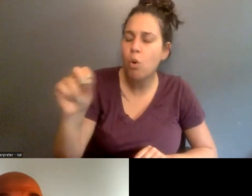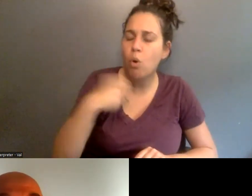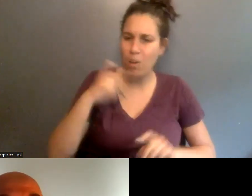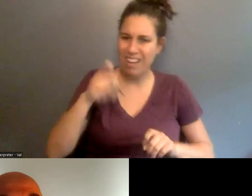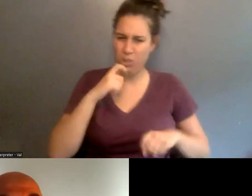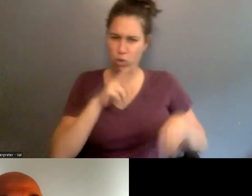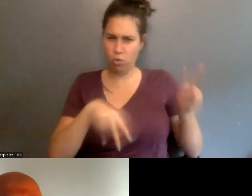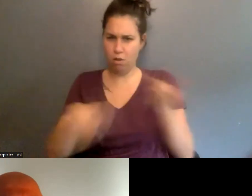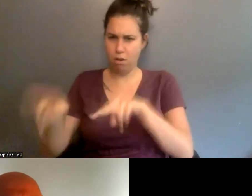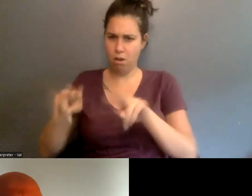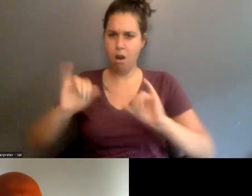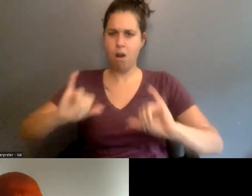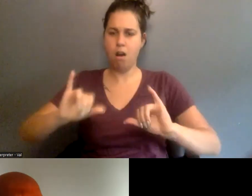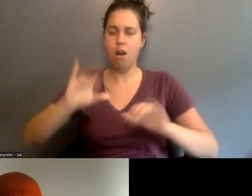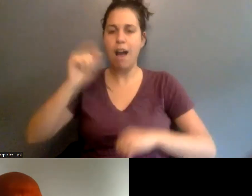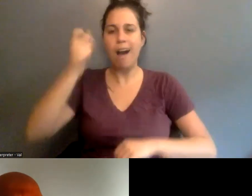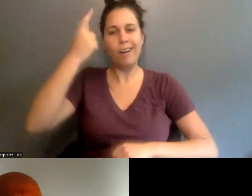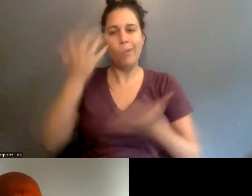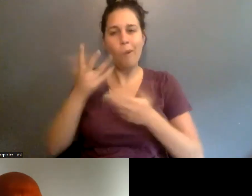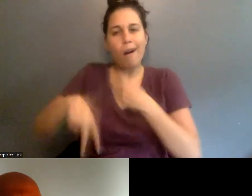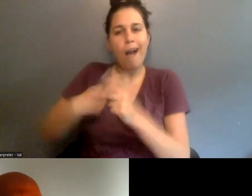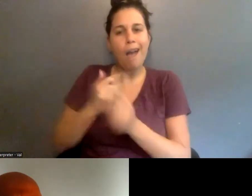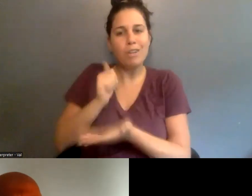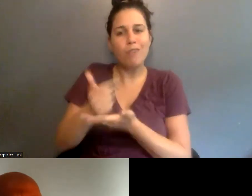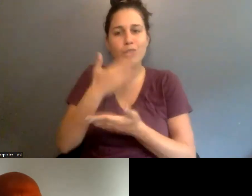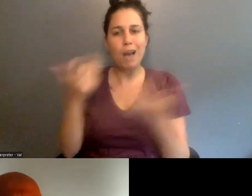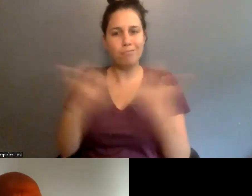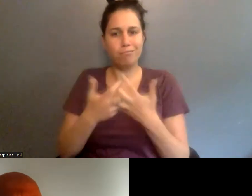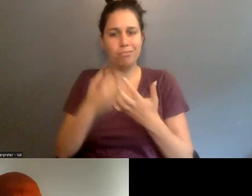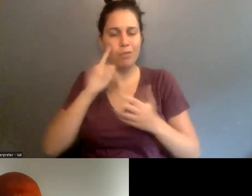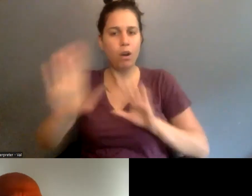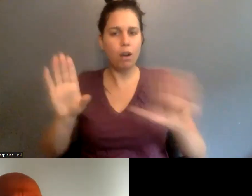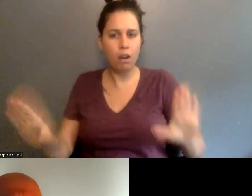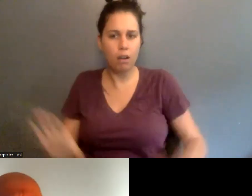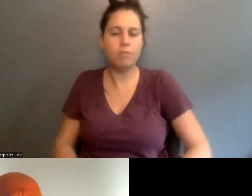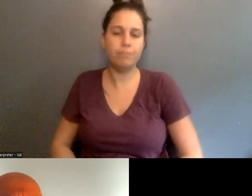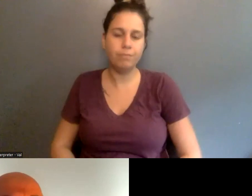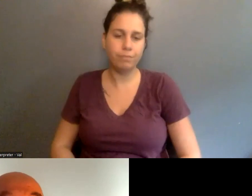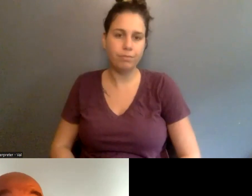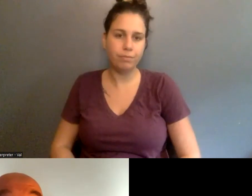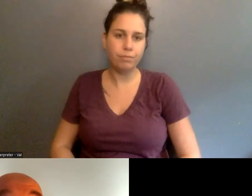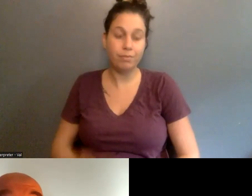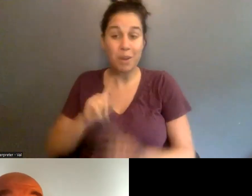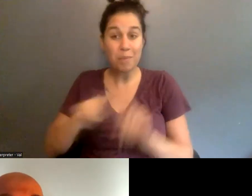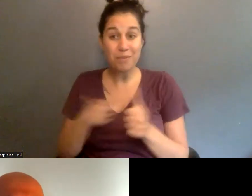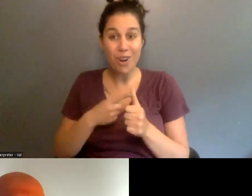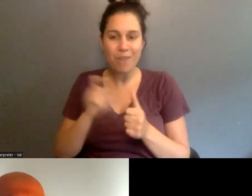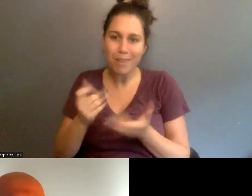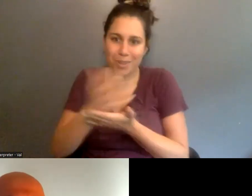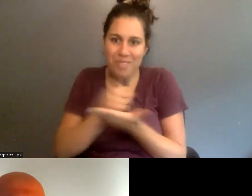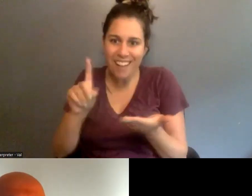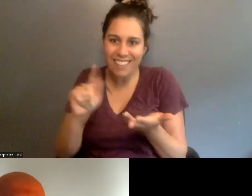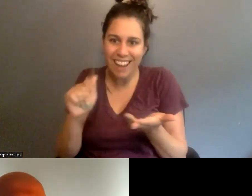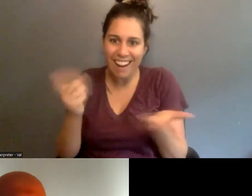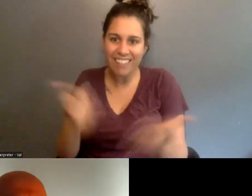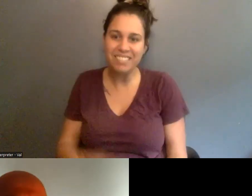an idea about which types of intervention emphasis might be useful for which groups of people? But first we have to collect the data.